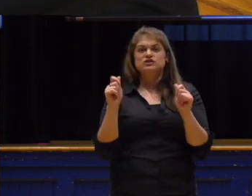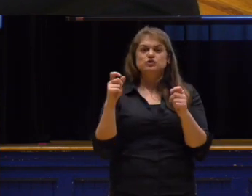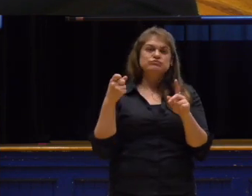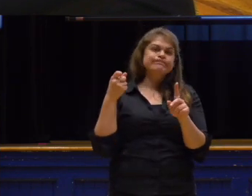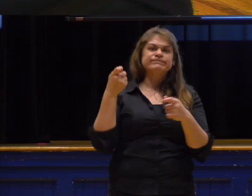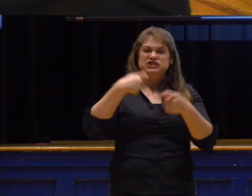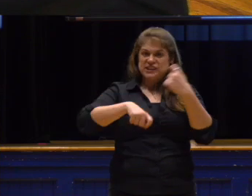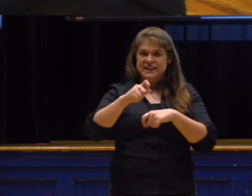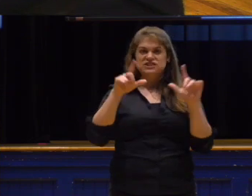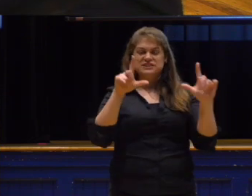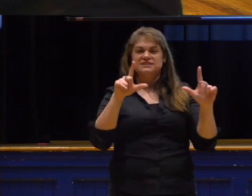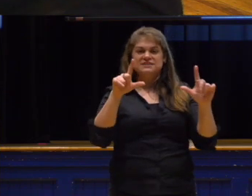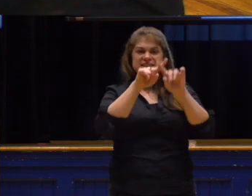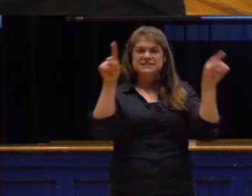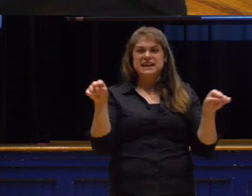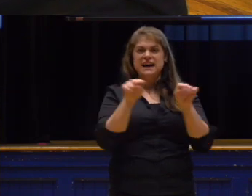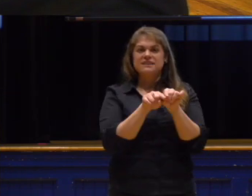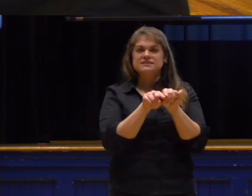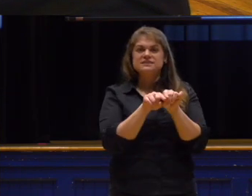in better